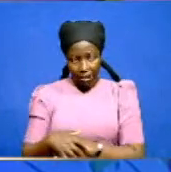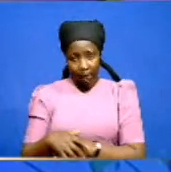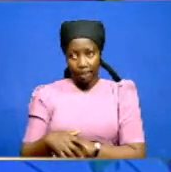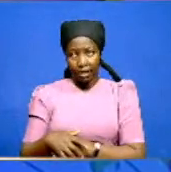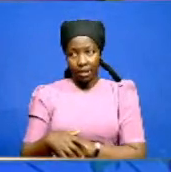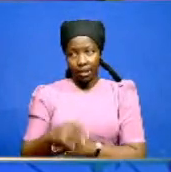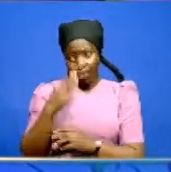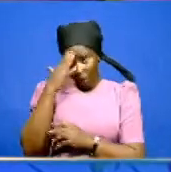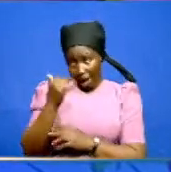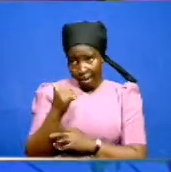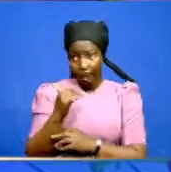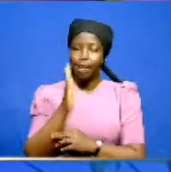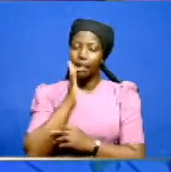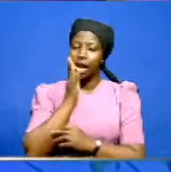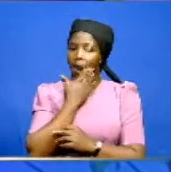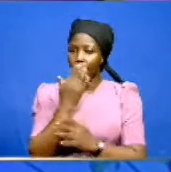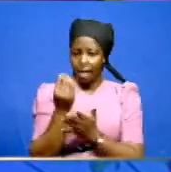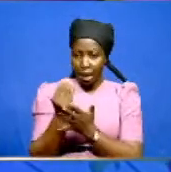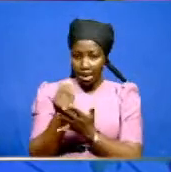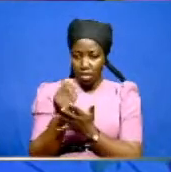with the color of the note.